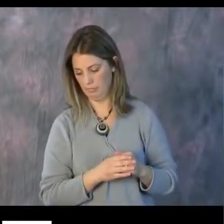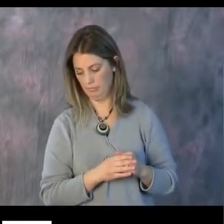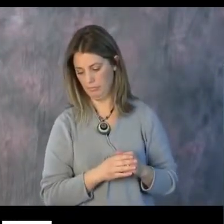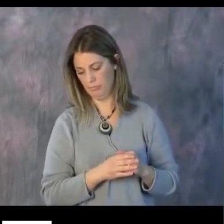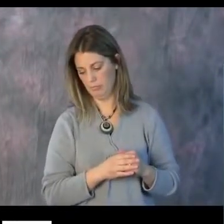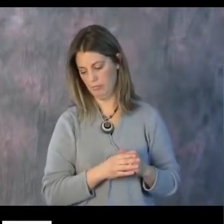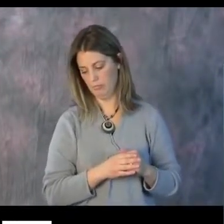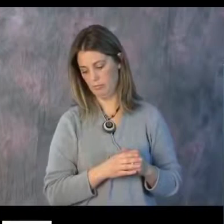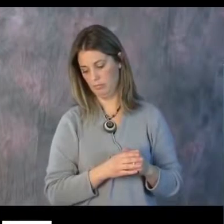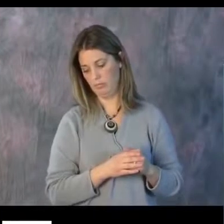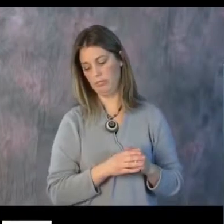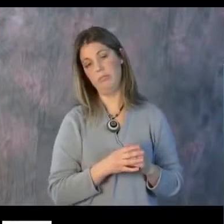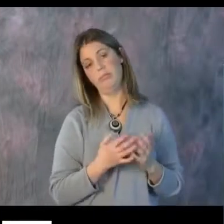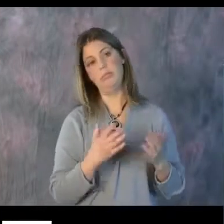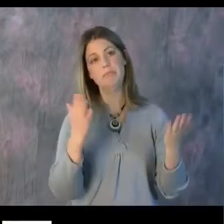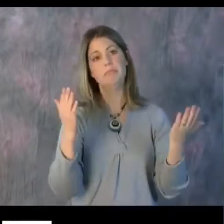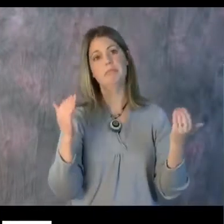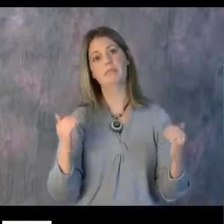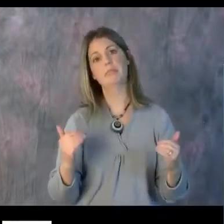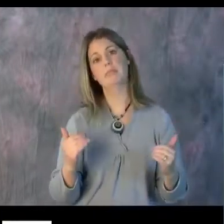soon.